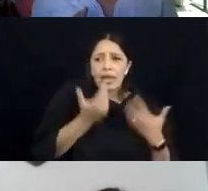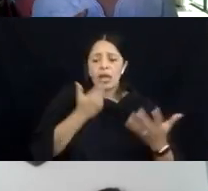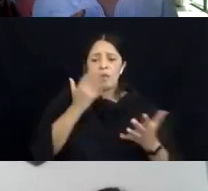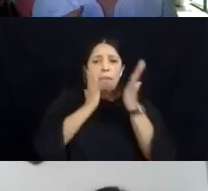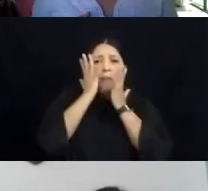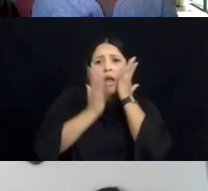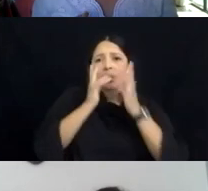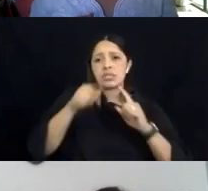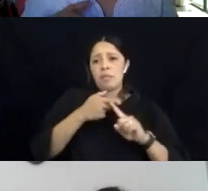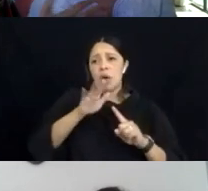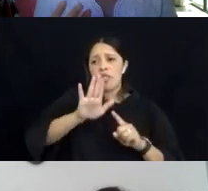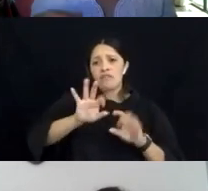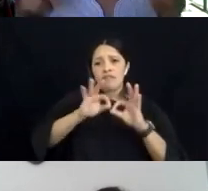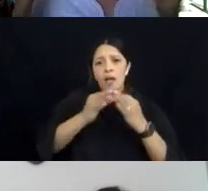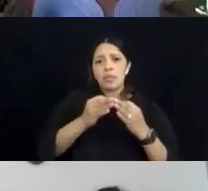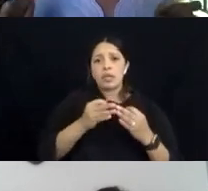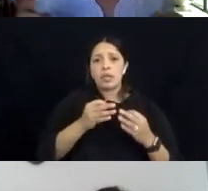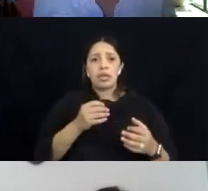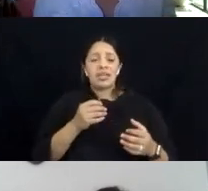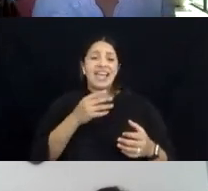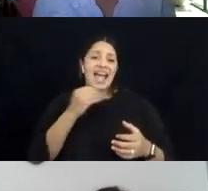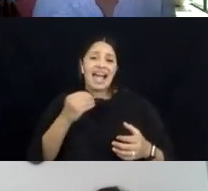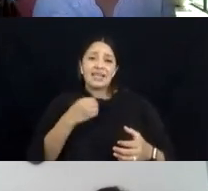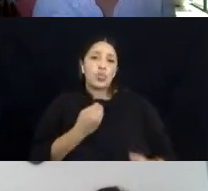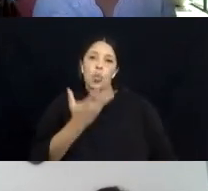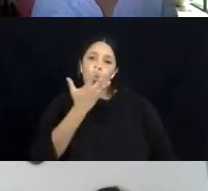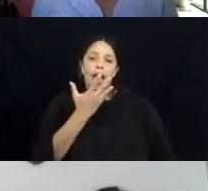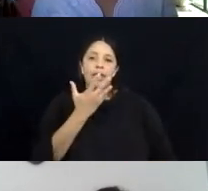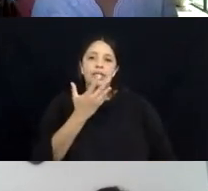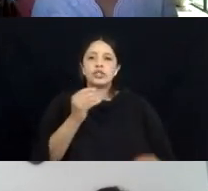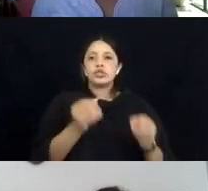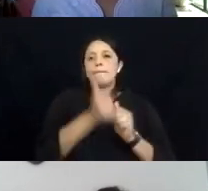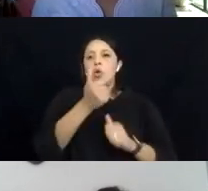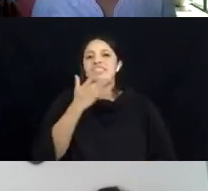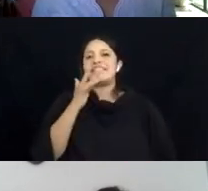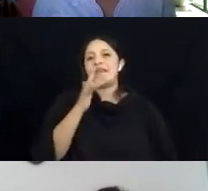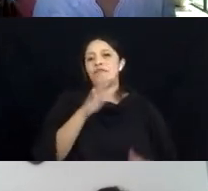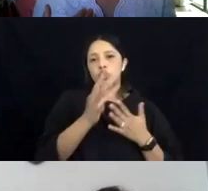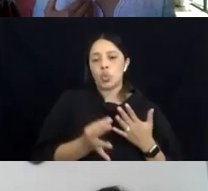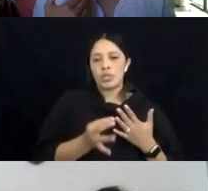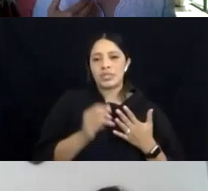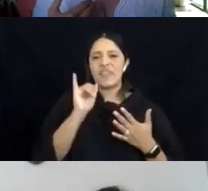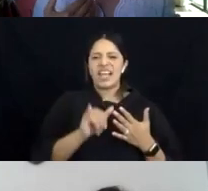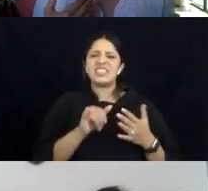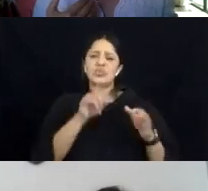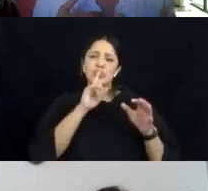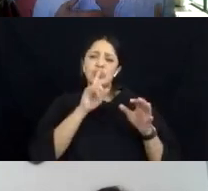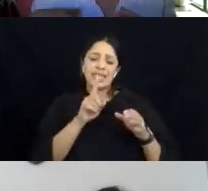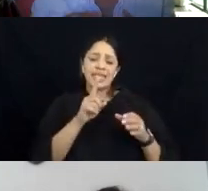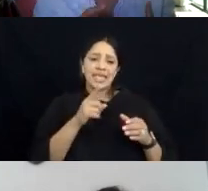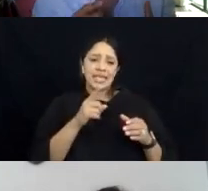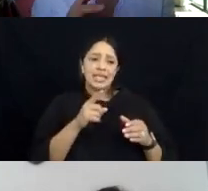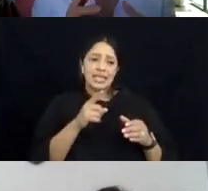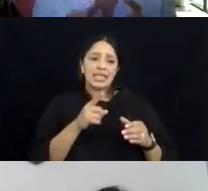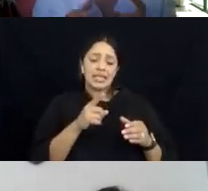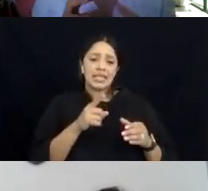and that not being the favored choice, right? And so that's definitely, even